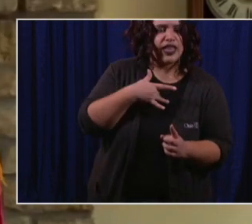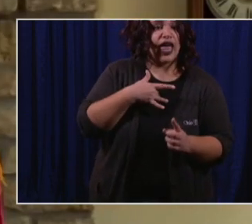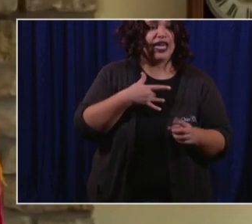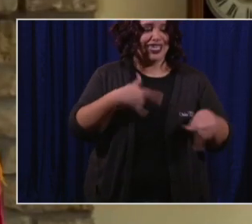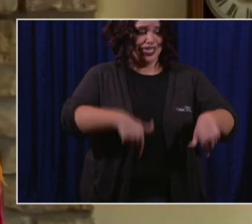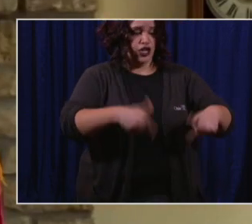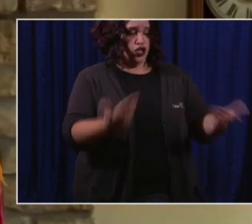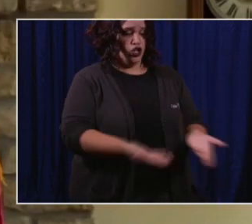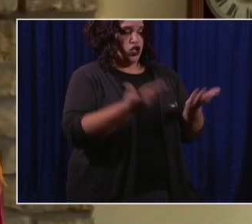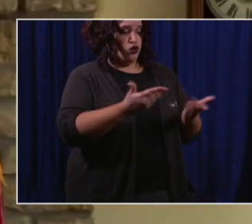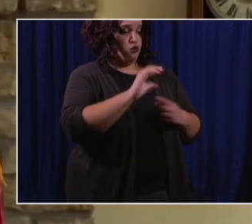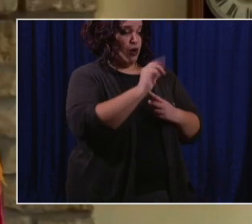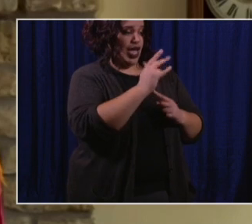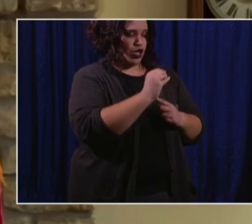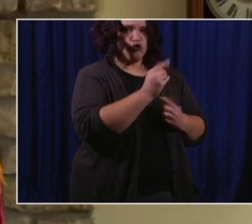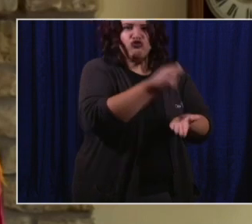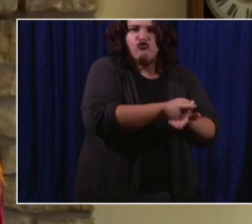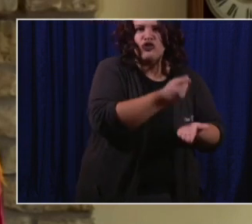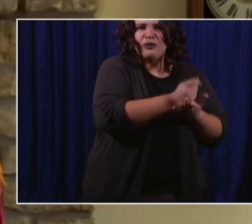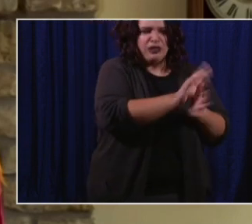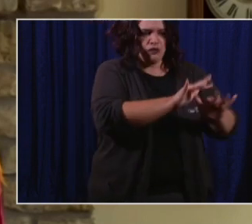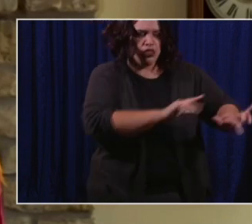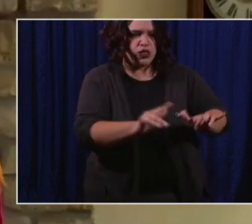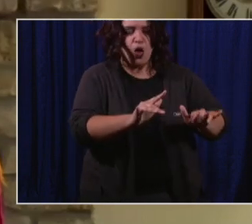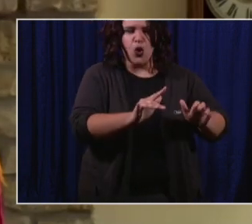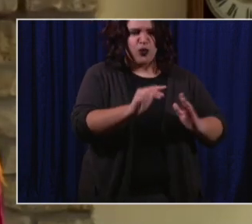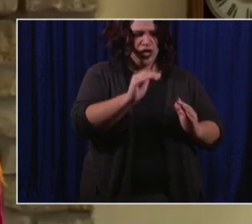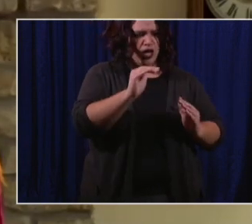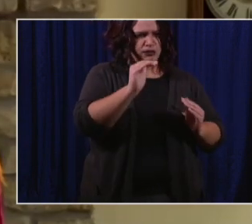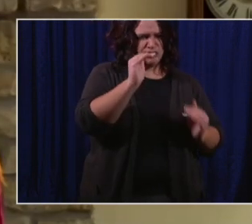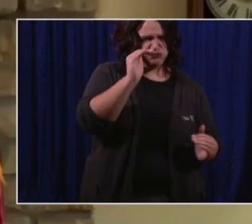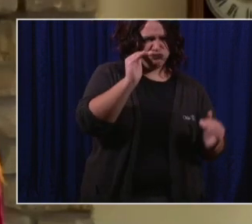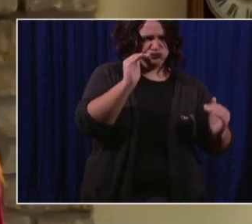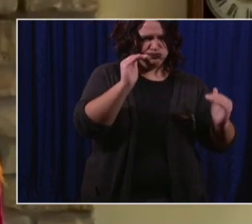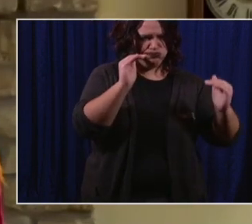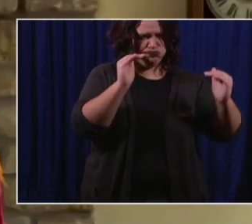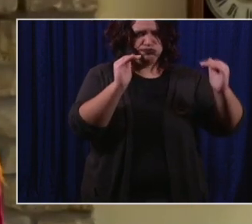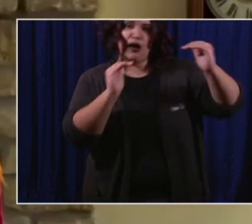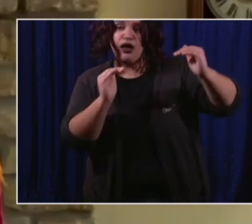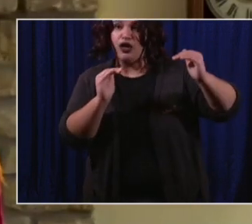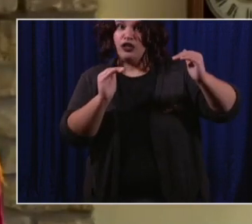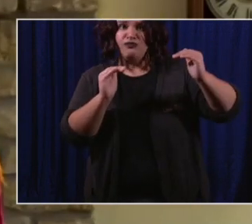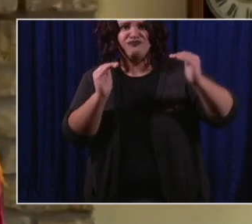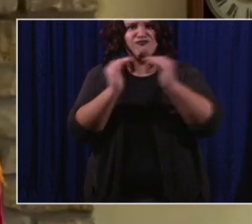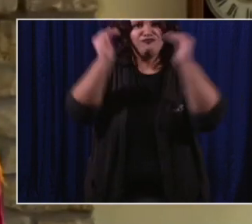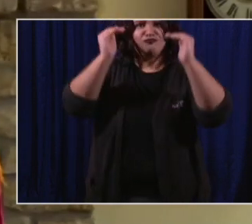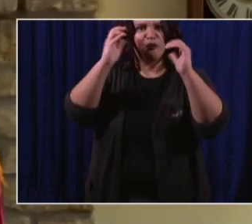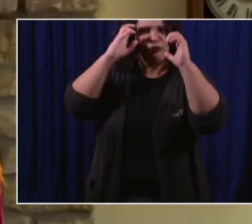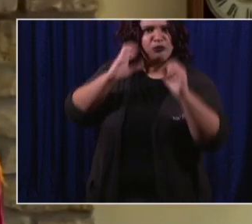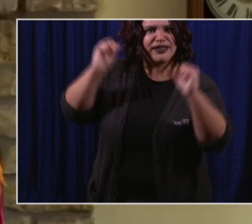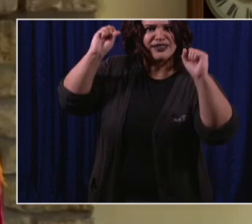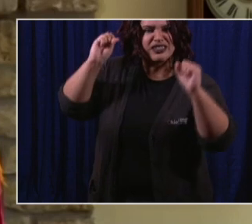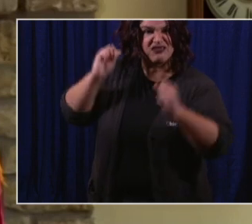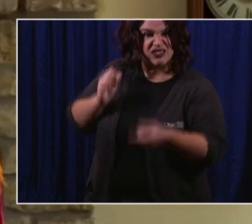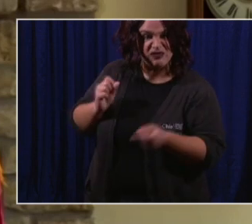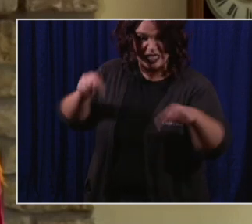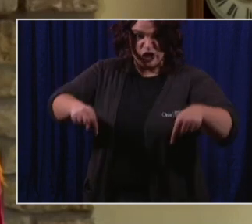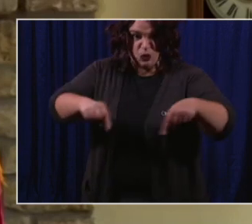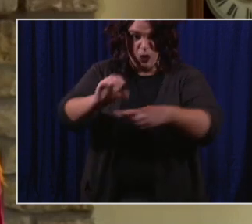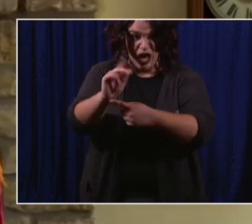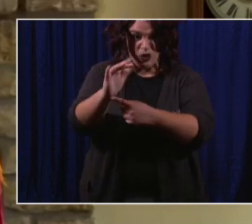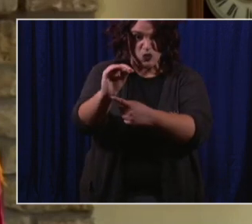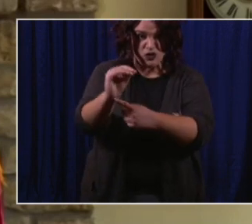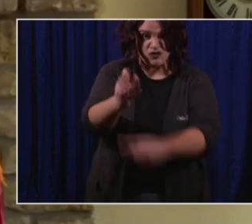great care the president received at some point in the future? Well, I think we all want the president to have the best care that was